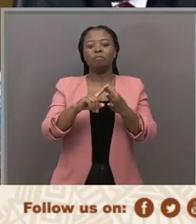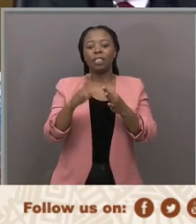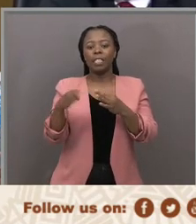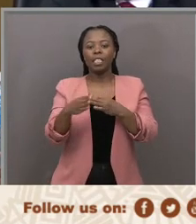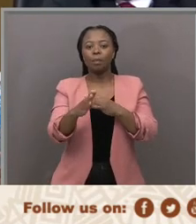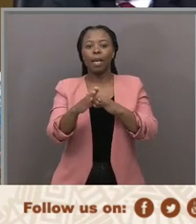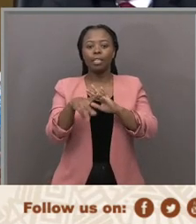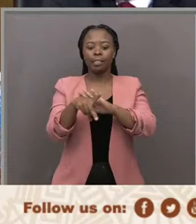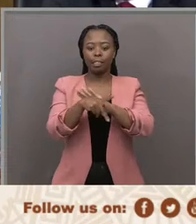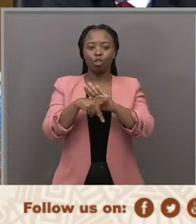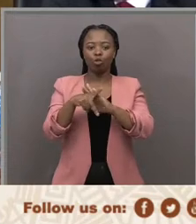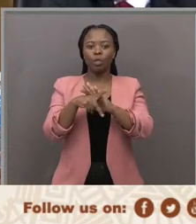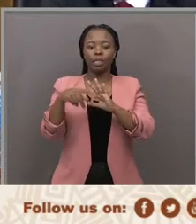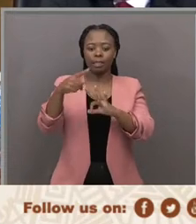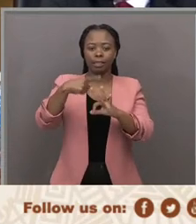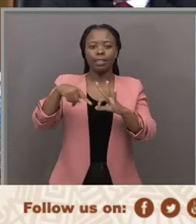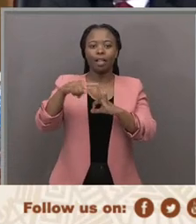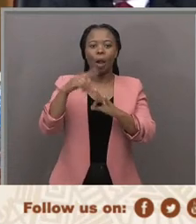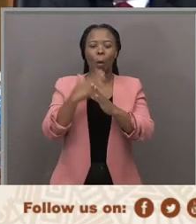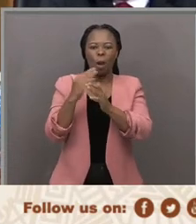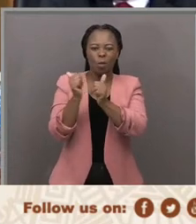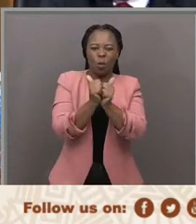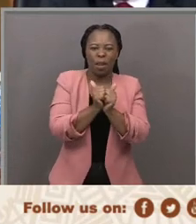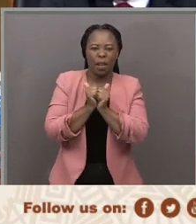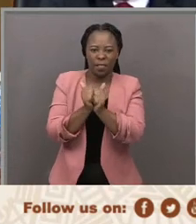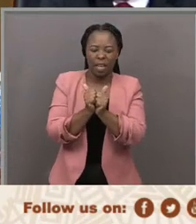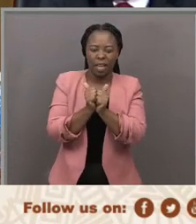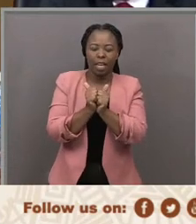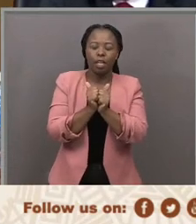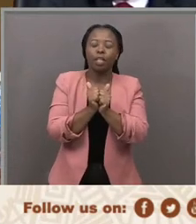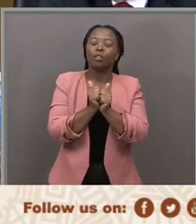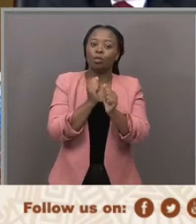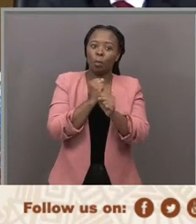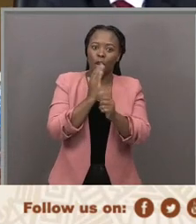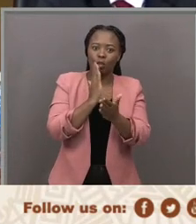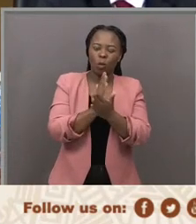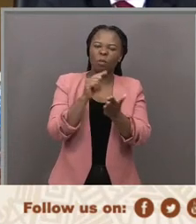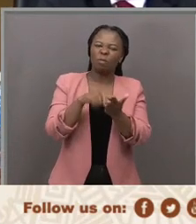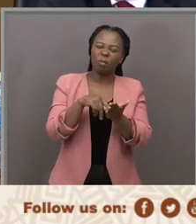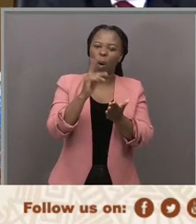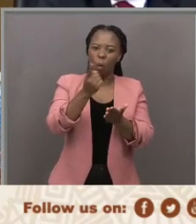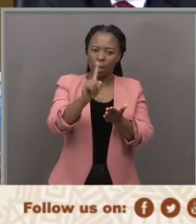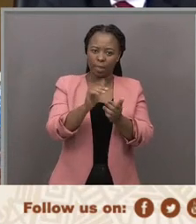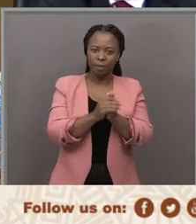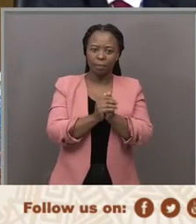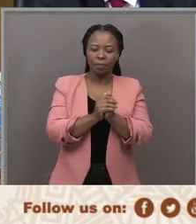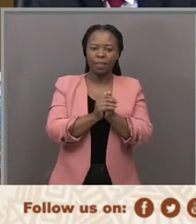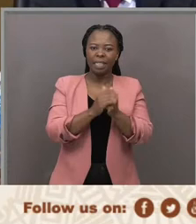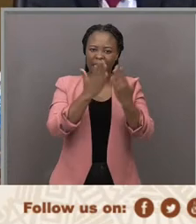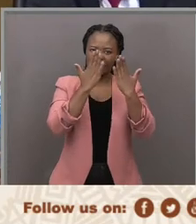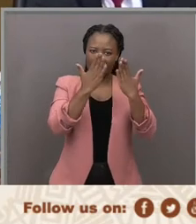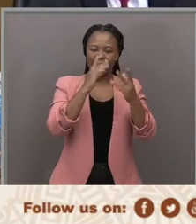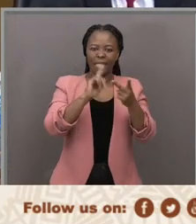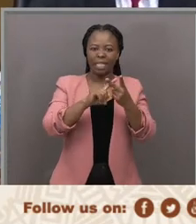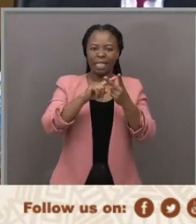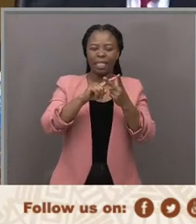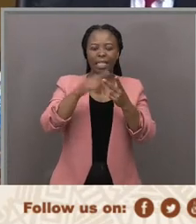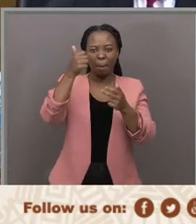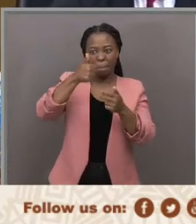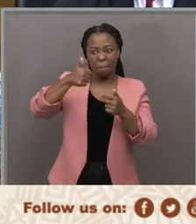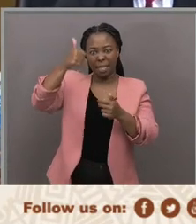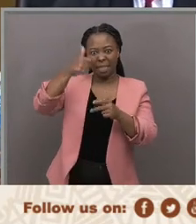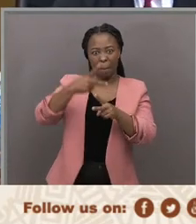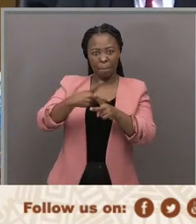on finalizing the following. We are finalizing the feasibility study, the master plan, and the